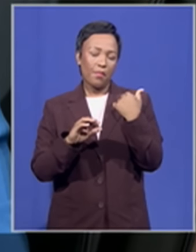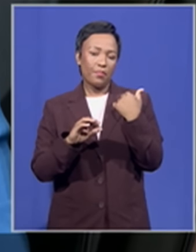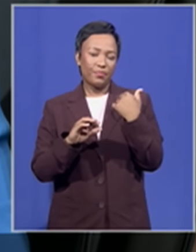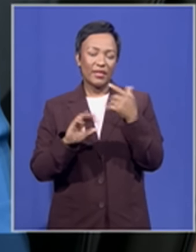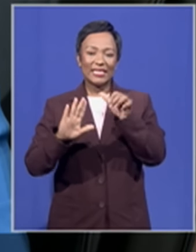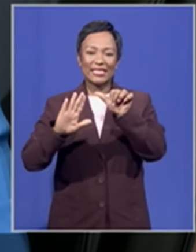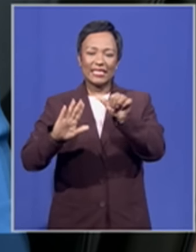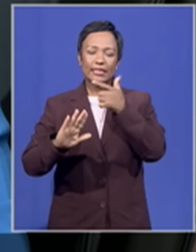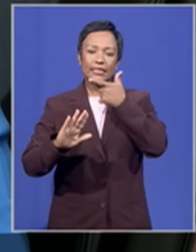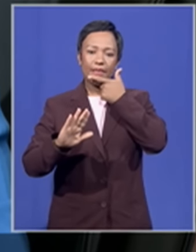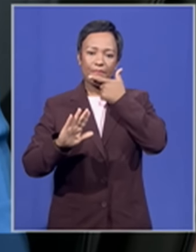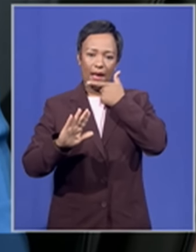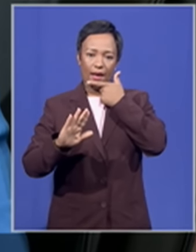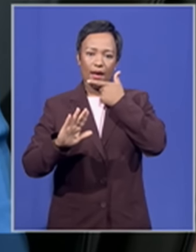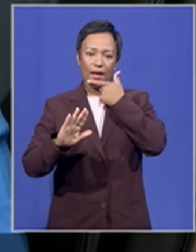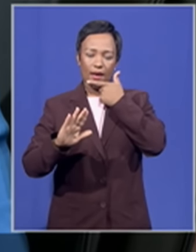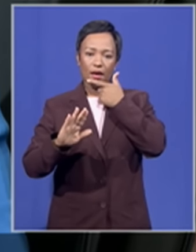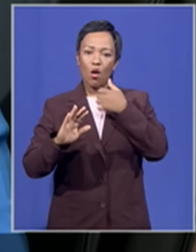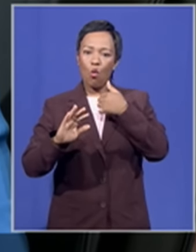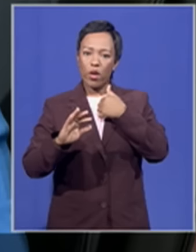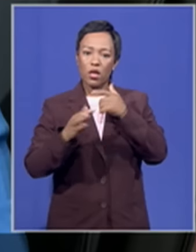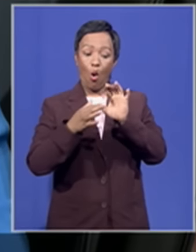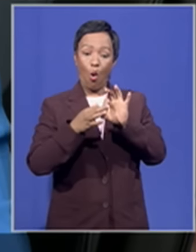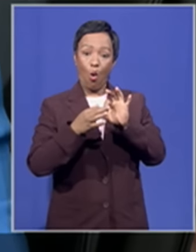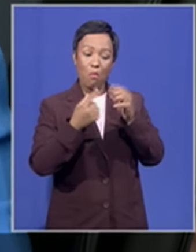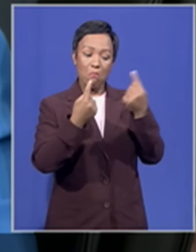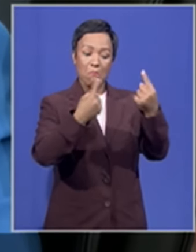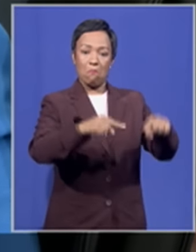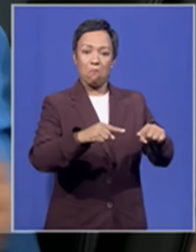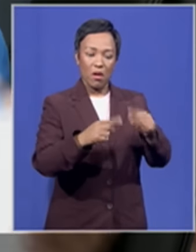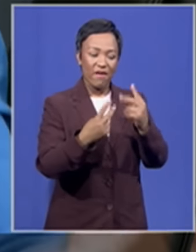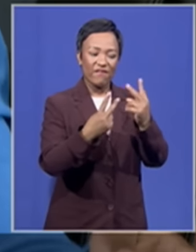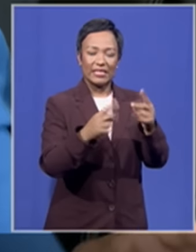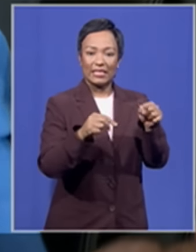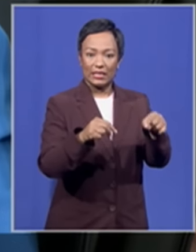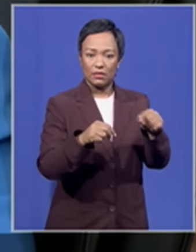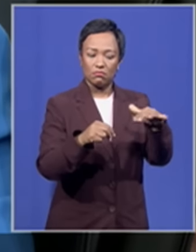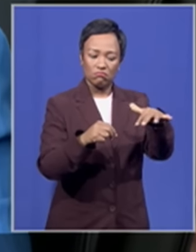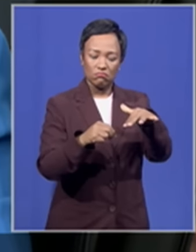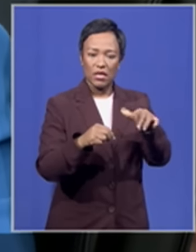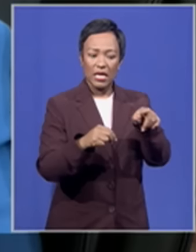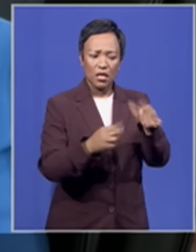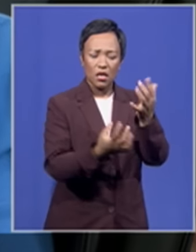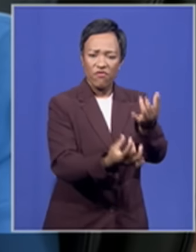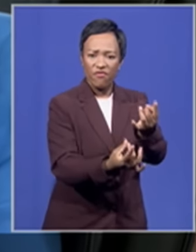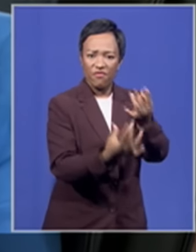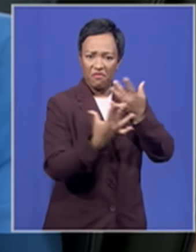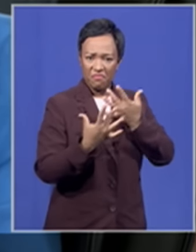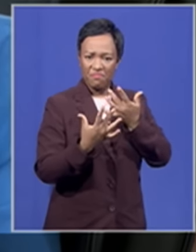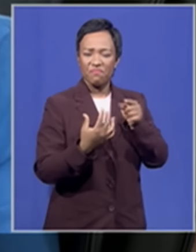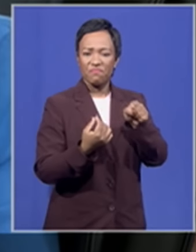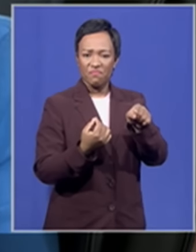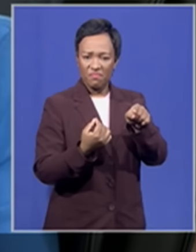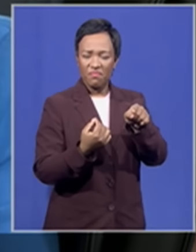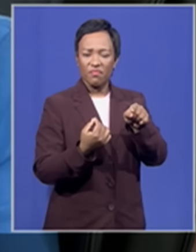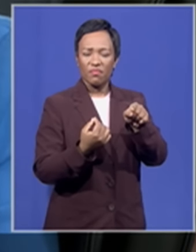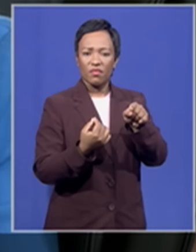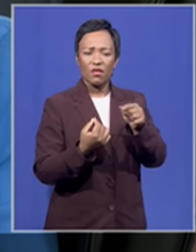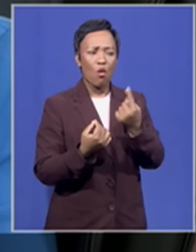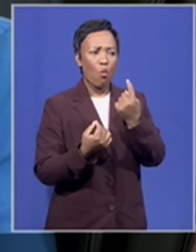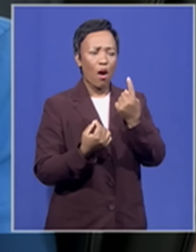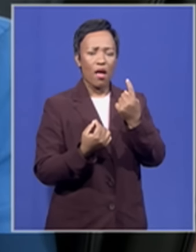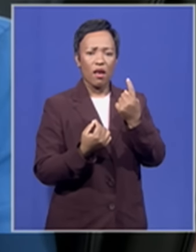of December, when we visited his house, he indicated that one of the people that he is,